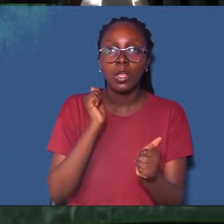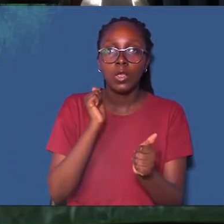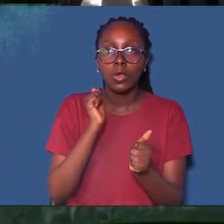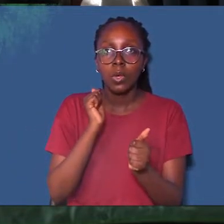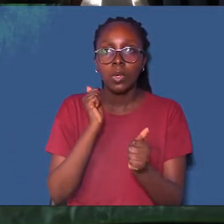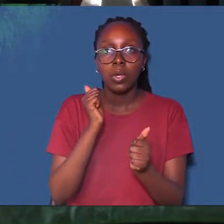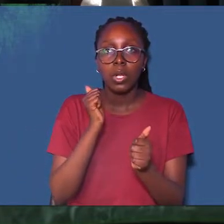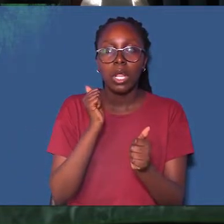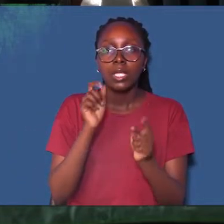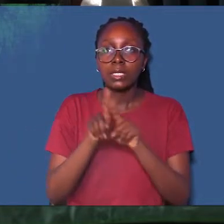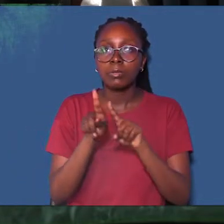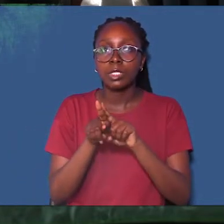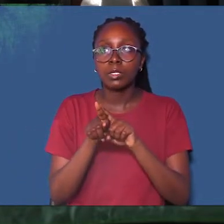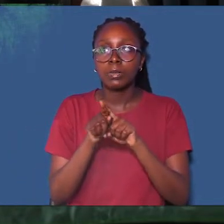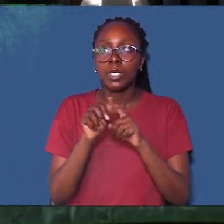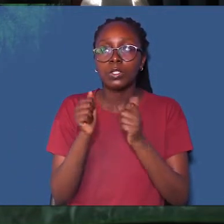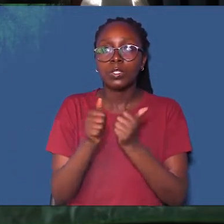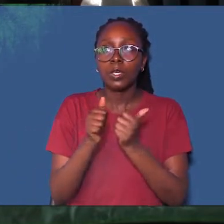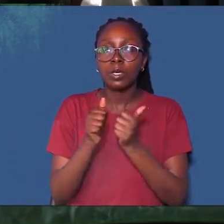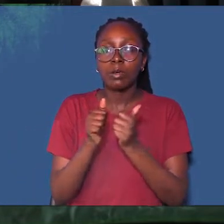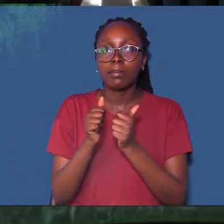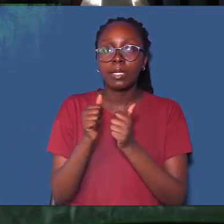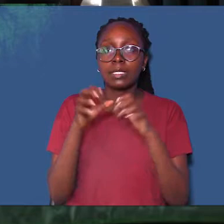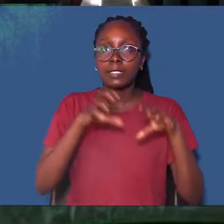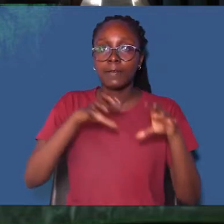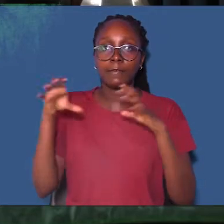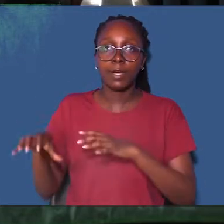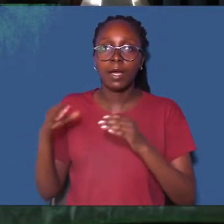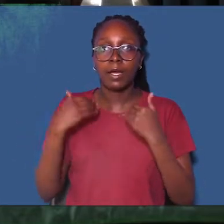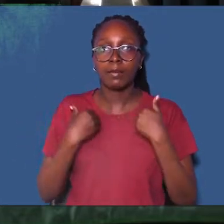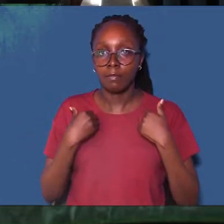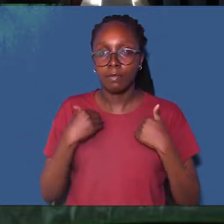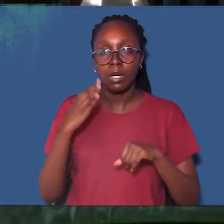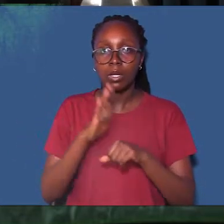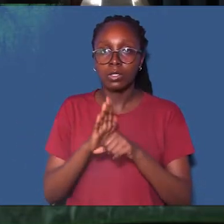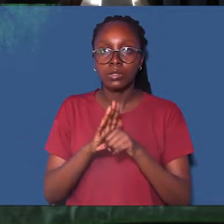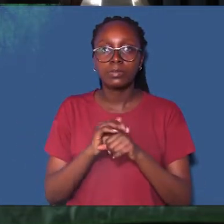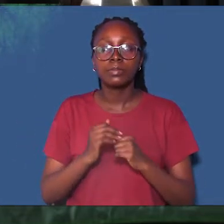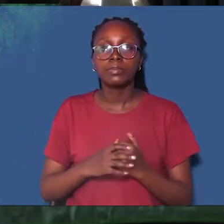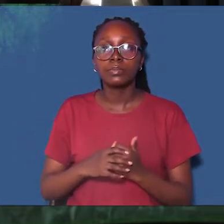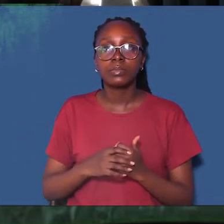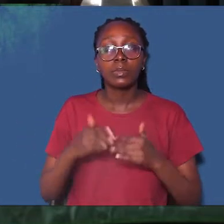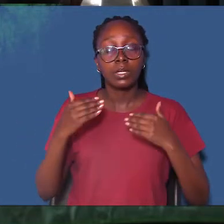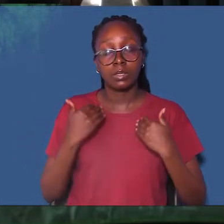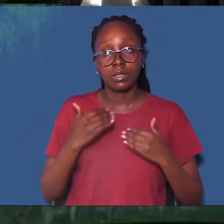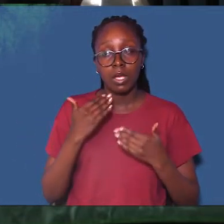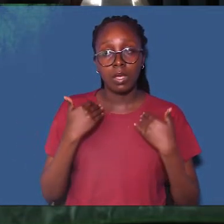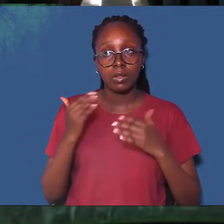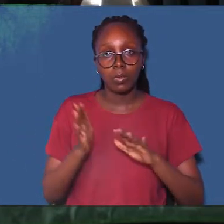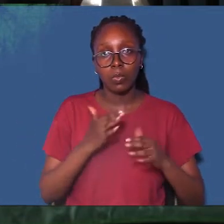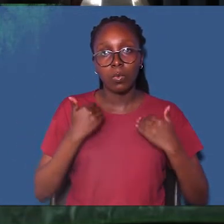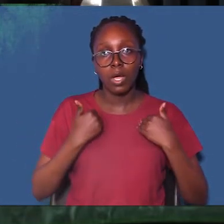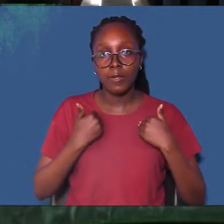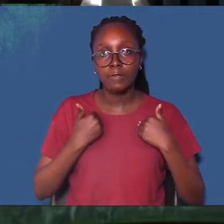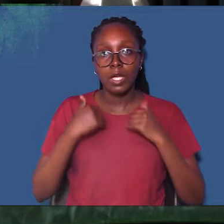of suffering, as he put it in other passages. There is a growth that we can